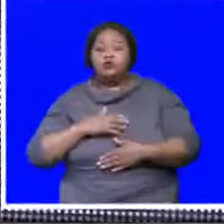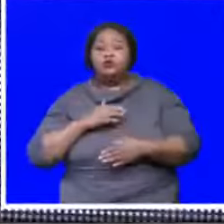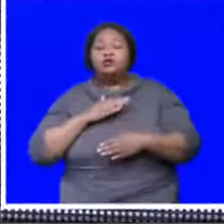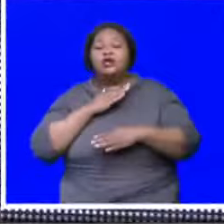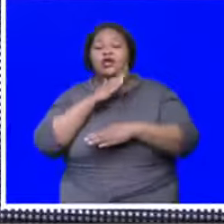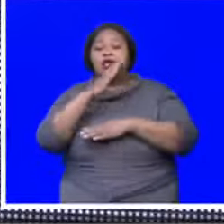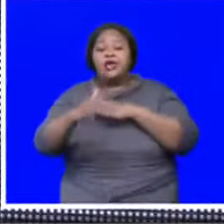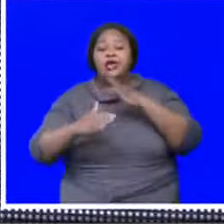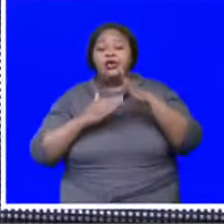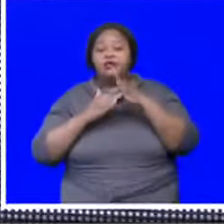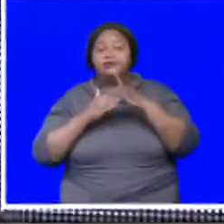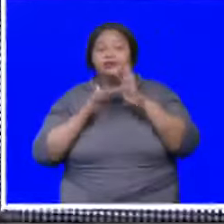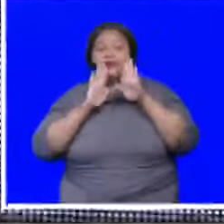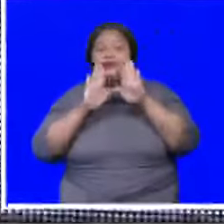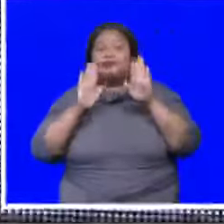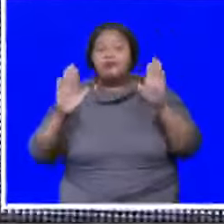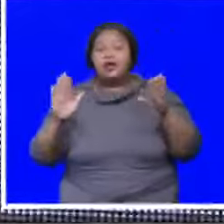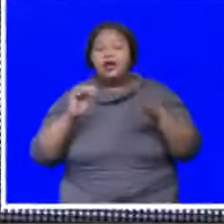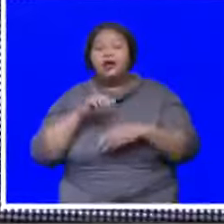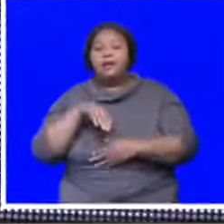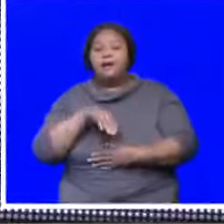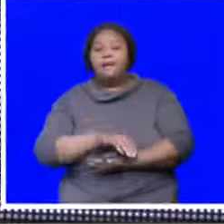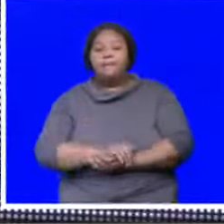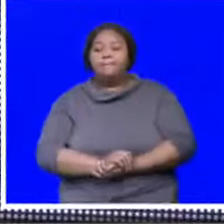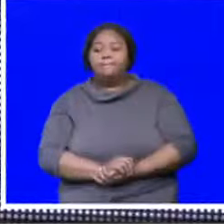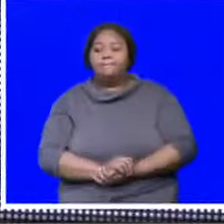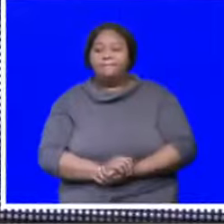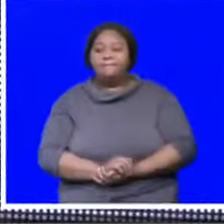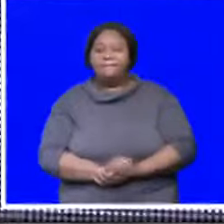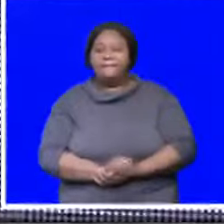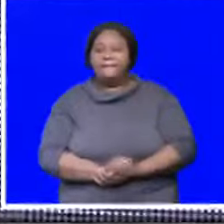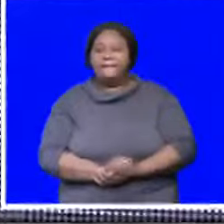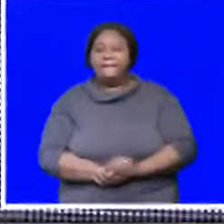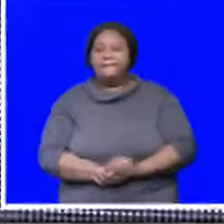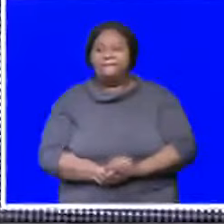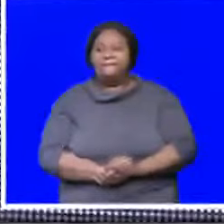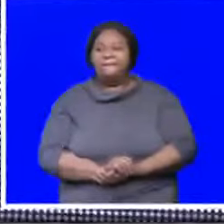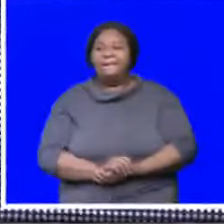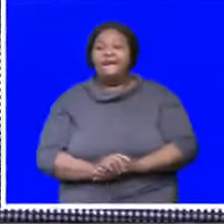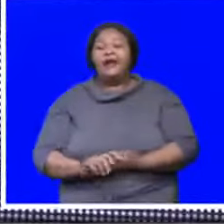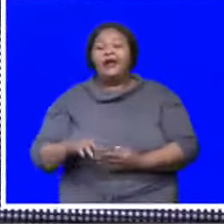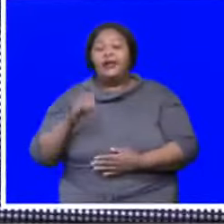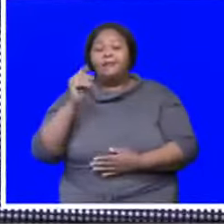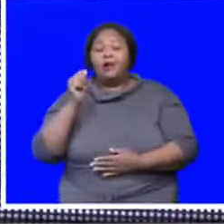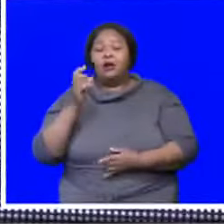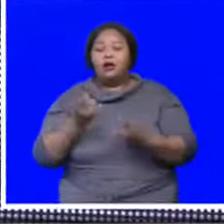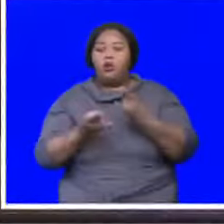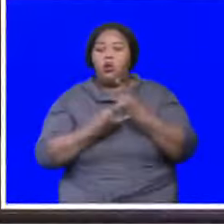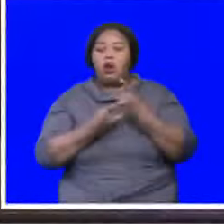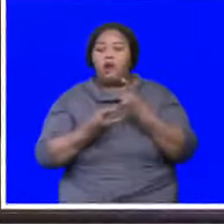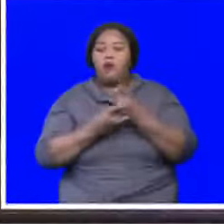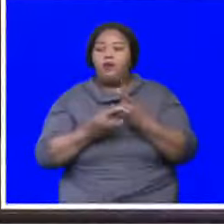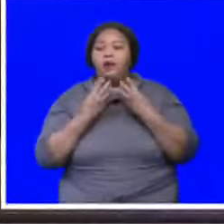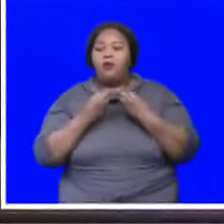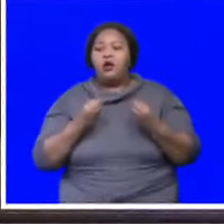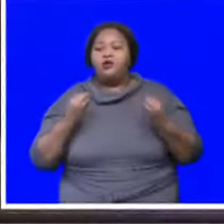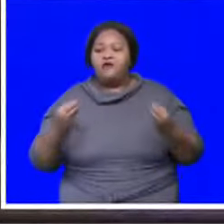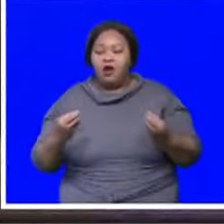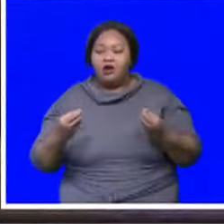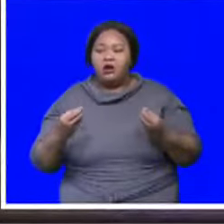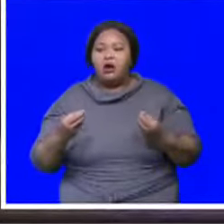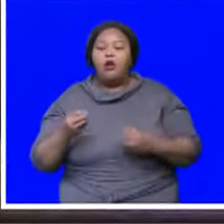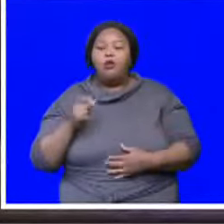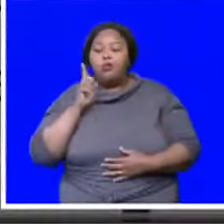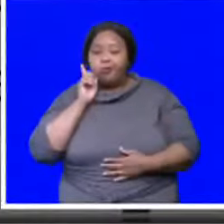is indeed a treasure for the country and a reference point for many generations to come. According to the